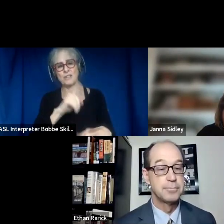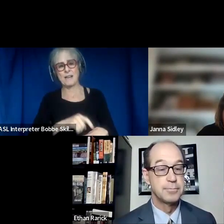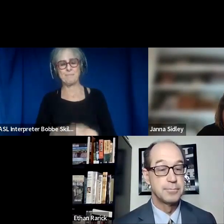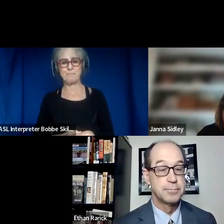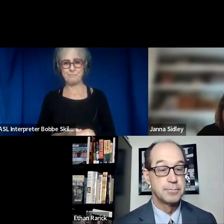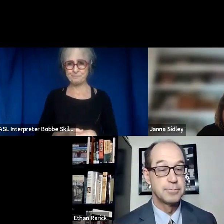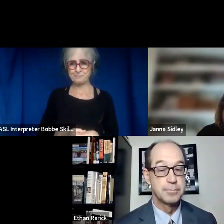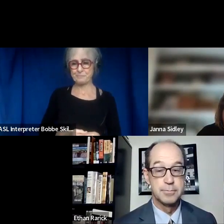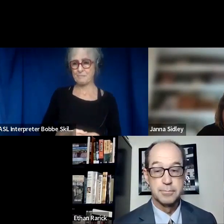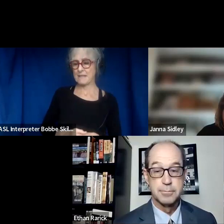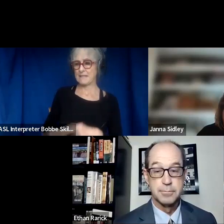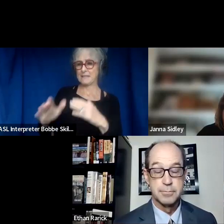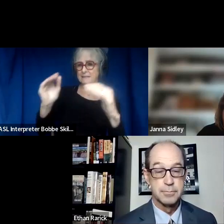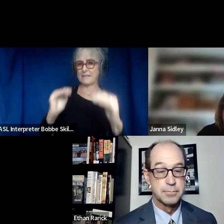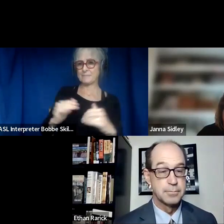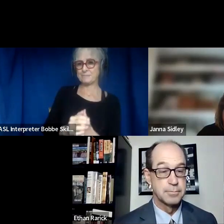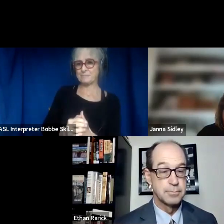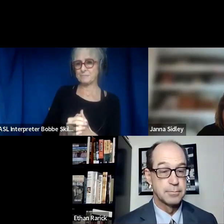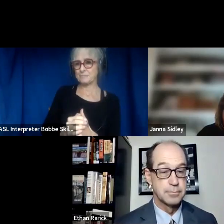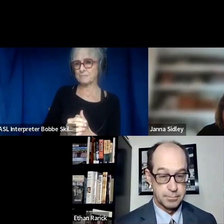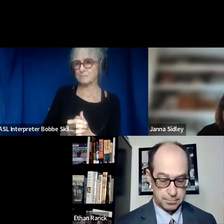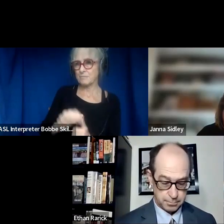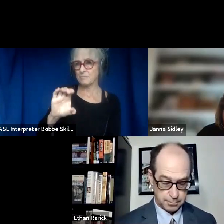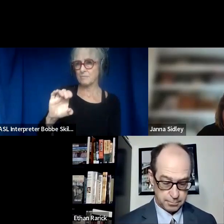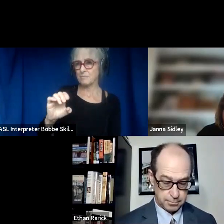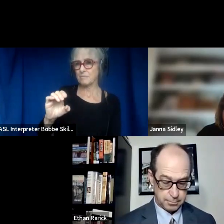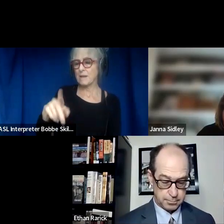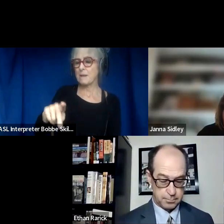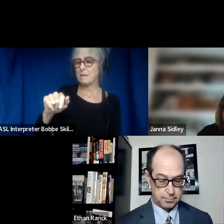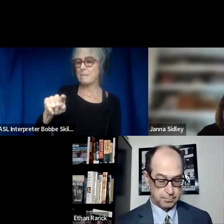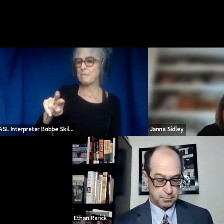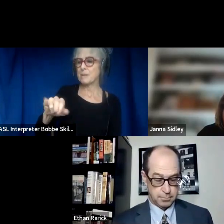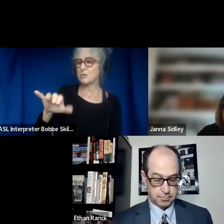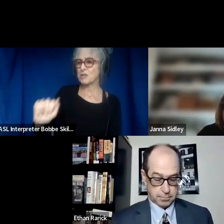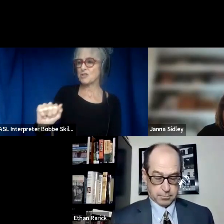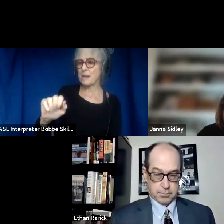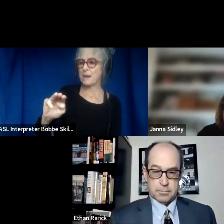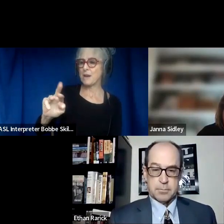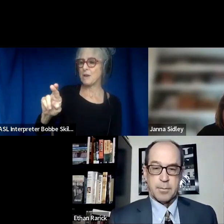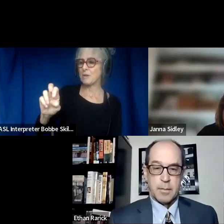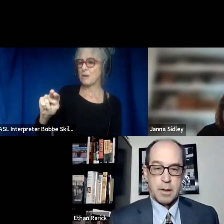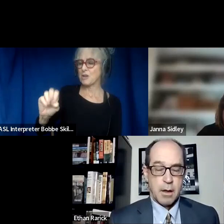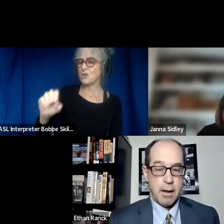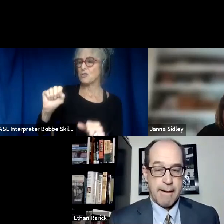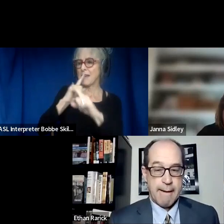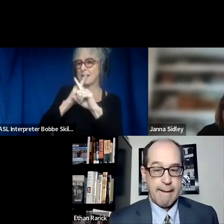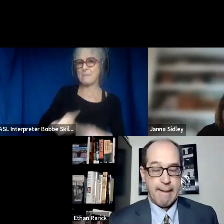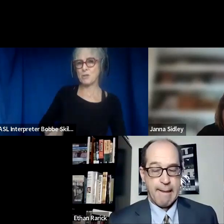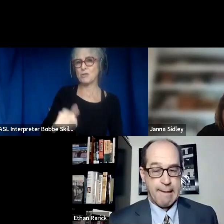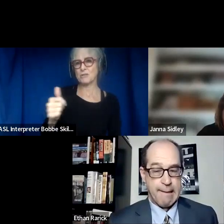Thank you, Shannon. Next, we're moving on to Patricia Albano. Patricia, you should now have the ability to unmute yourself.